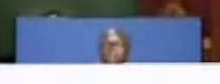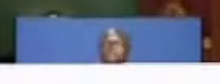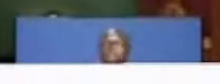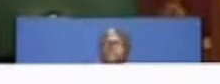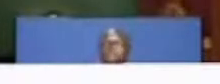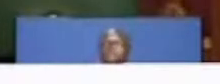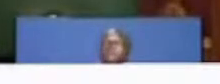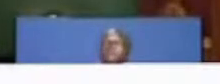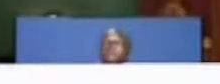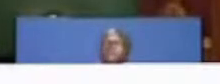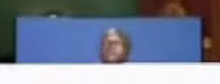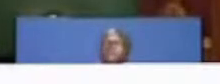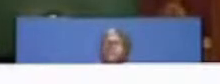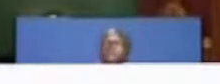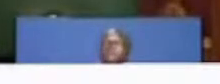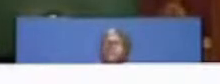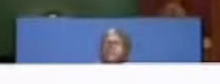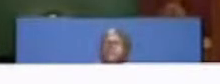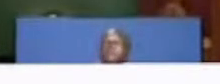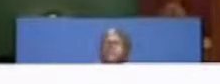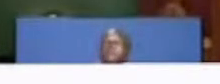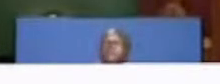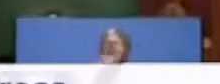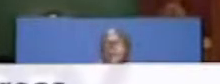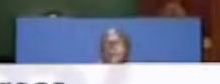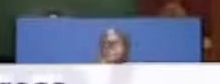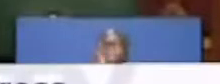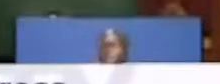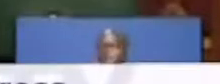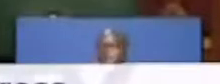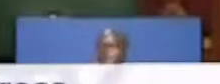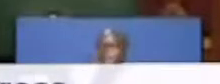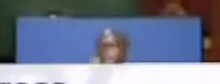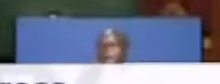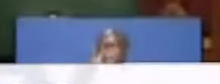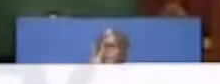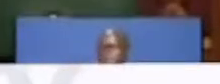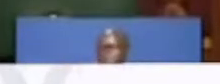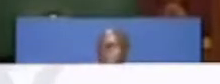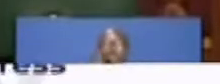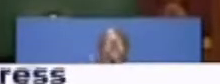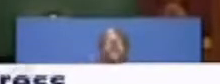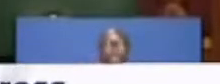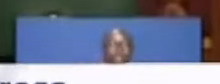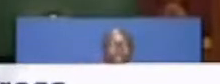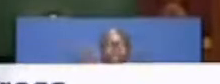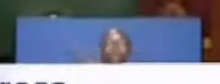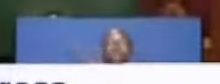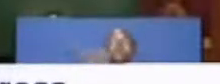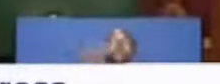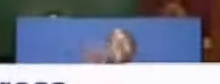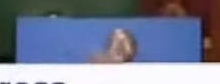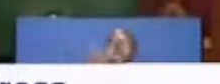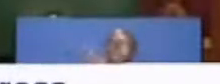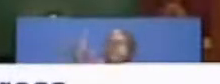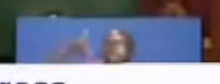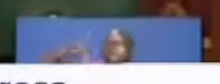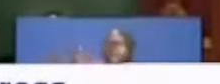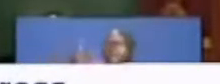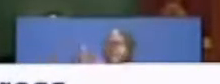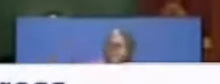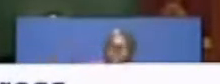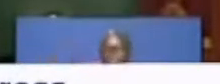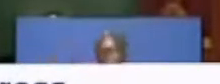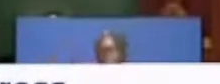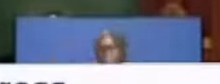of Kisumu and the reconditioning of MV Uhuru vessel to transport fuel prior